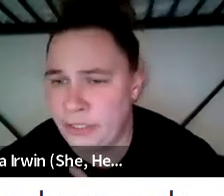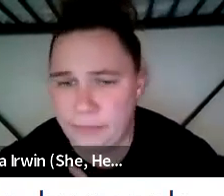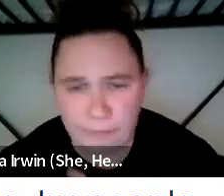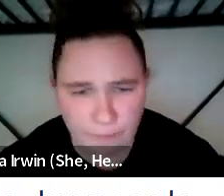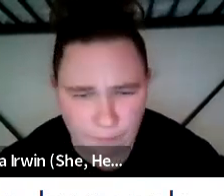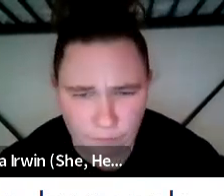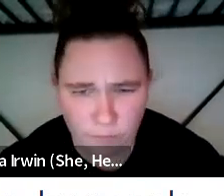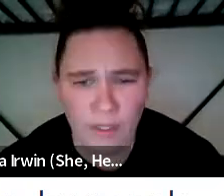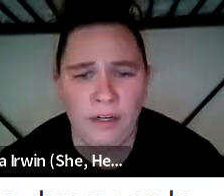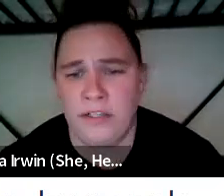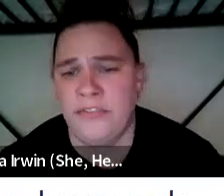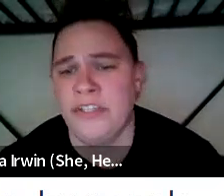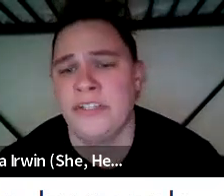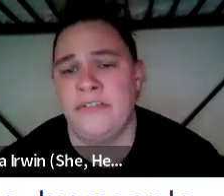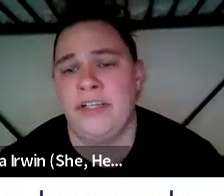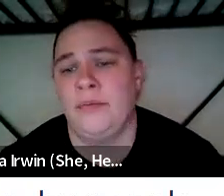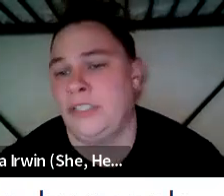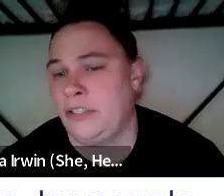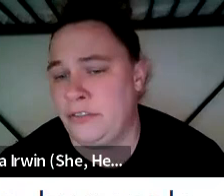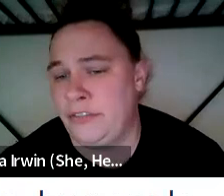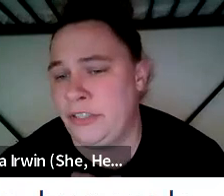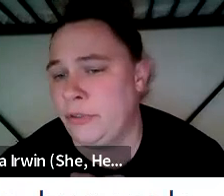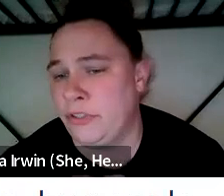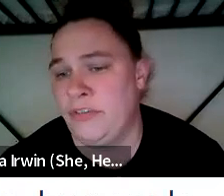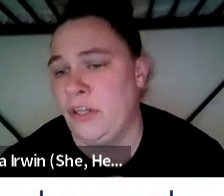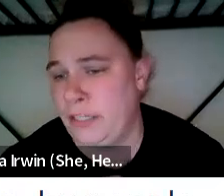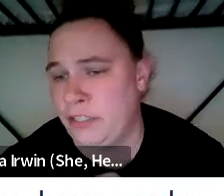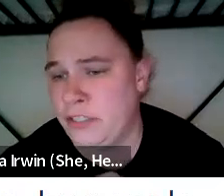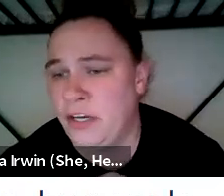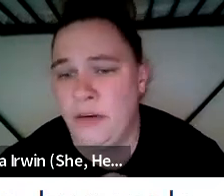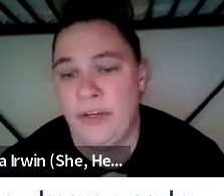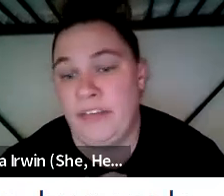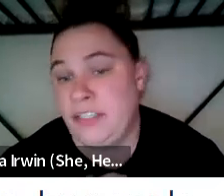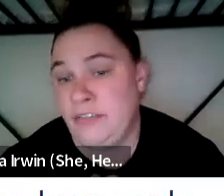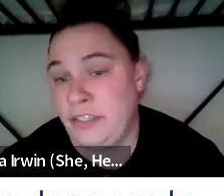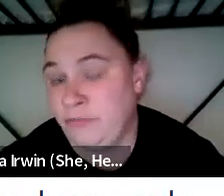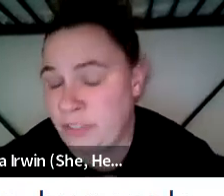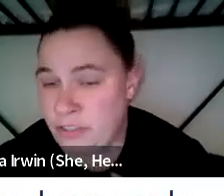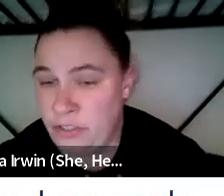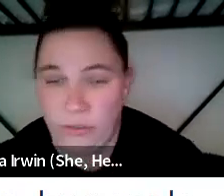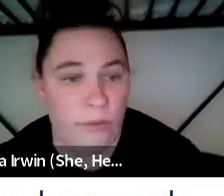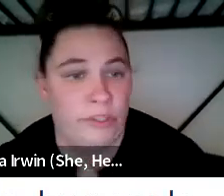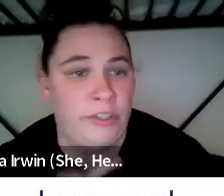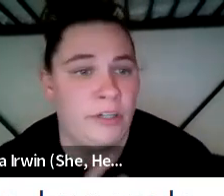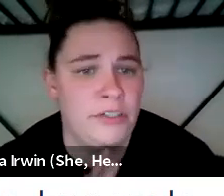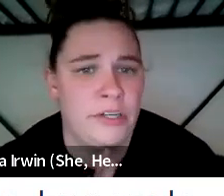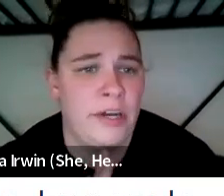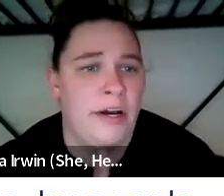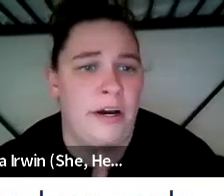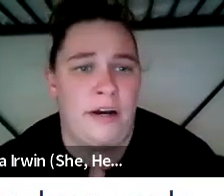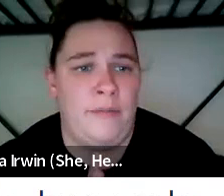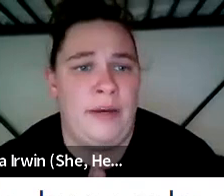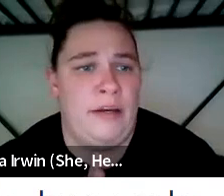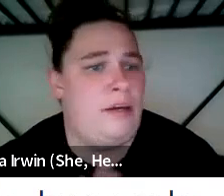doesn't work. And our services are available to individuals of all ages. We have AT for infants to older adults.